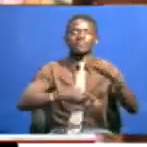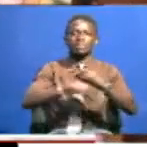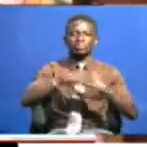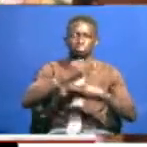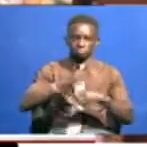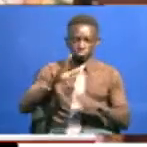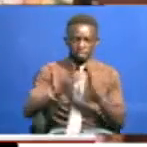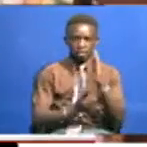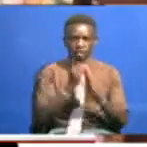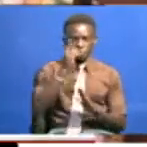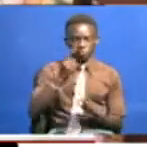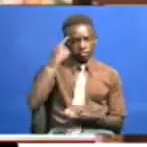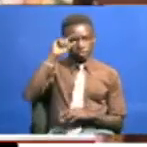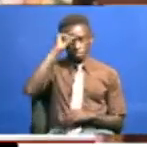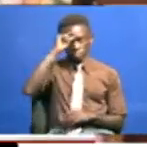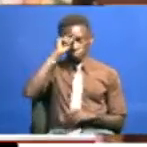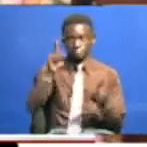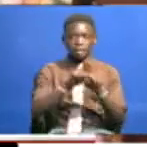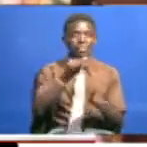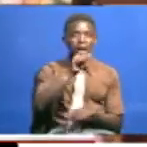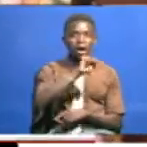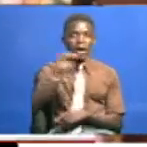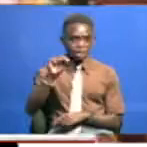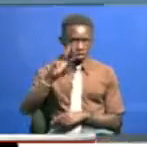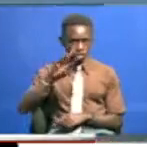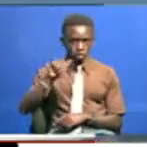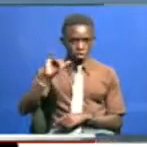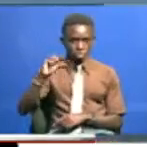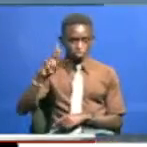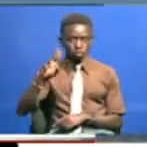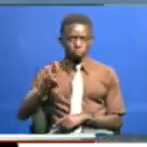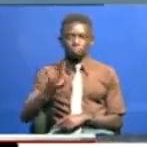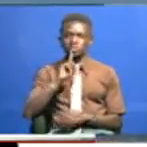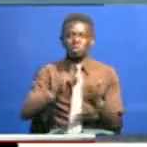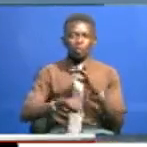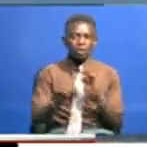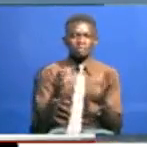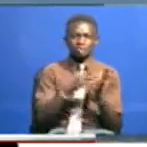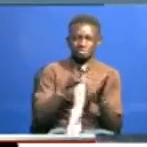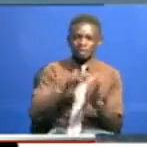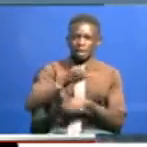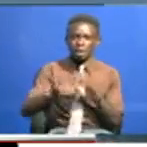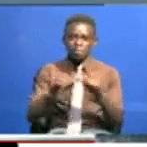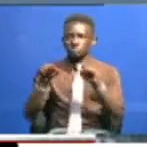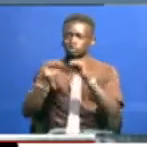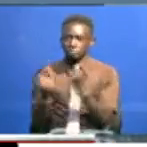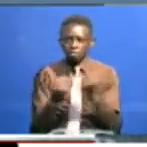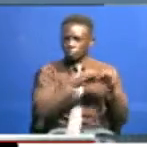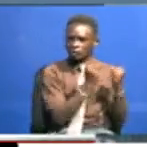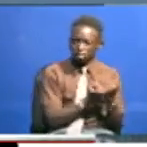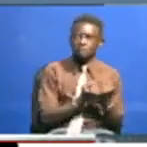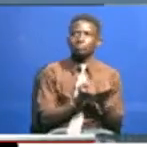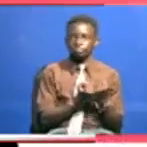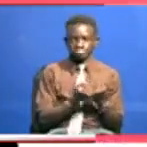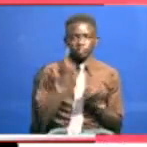baraza la magavana Anne Waiguru alisema swala la maslahi ya kijamii linatiliwa mkazo humu nchini kuambatana na malengo endelevu ya uchumi wa